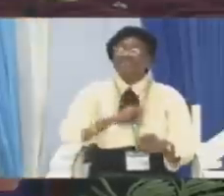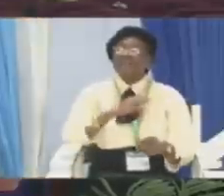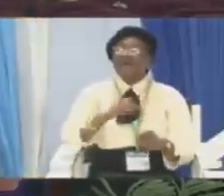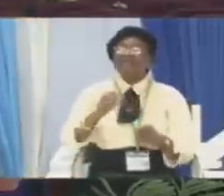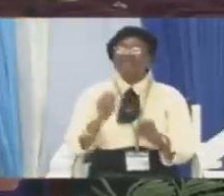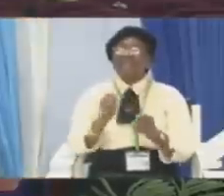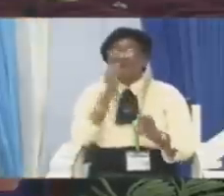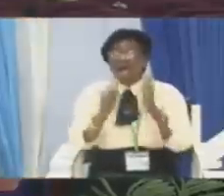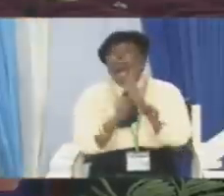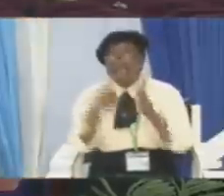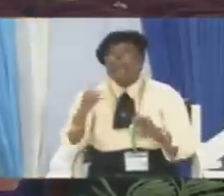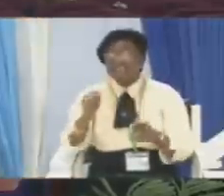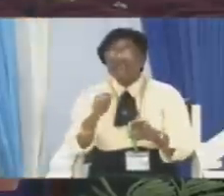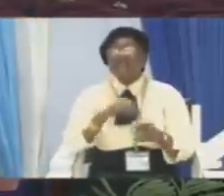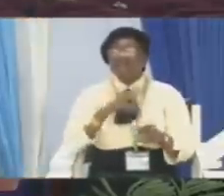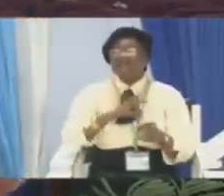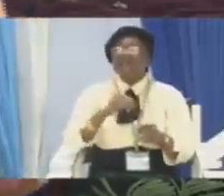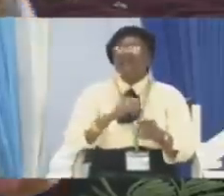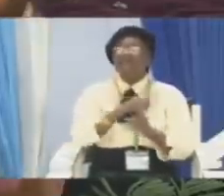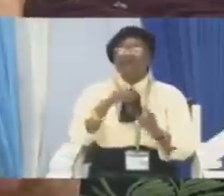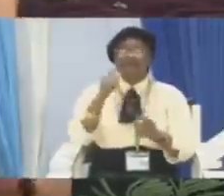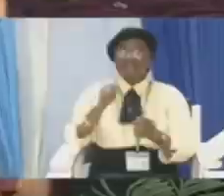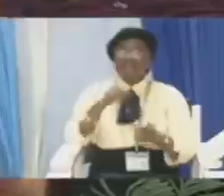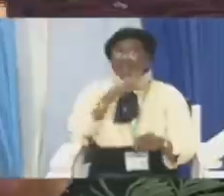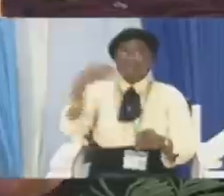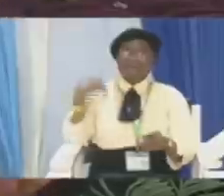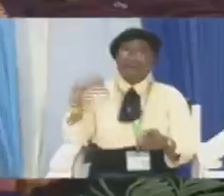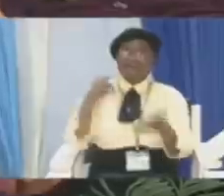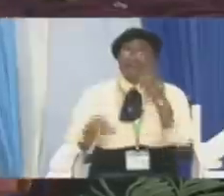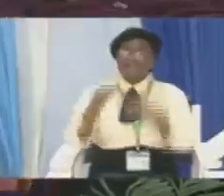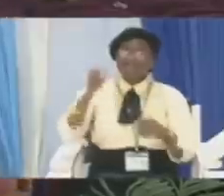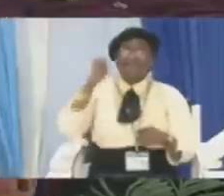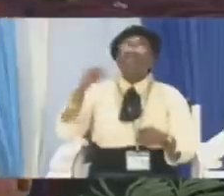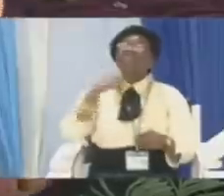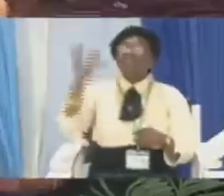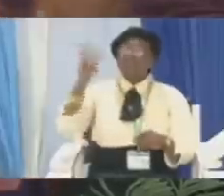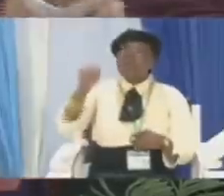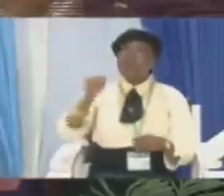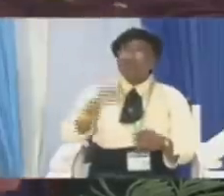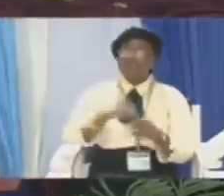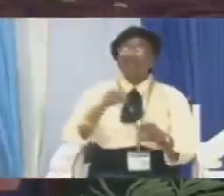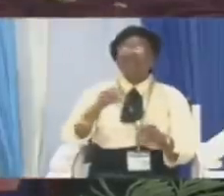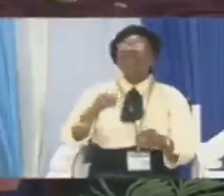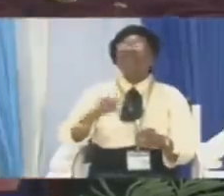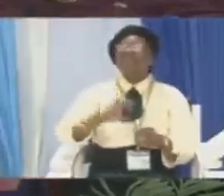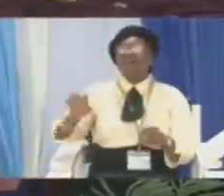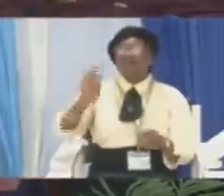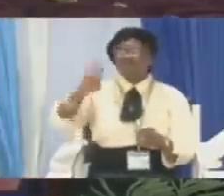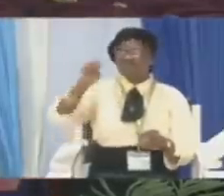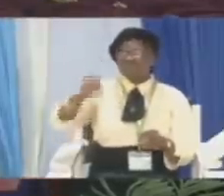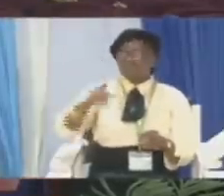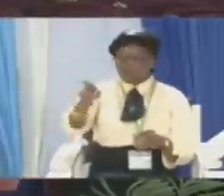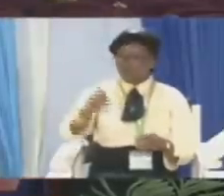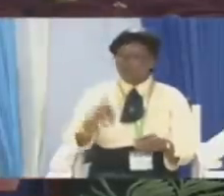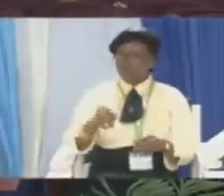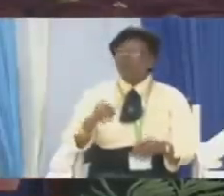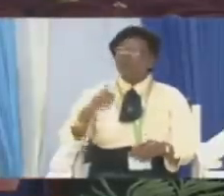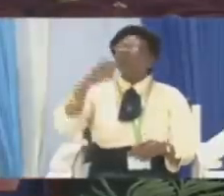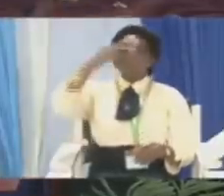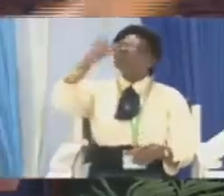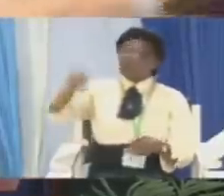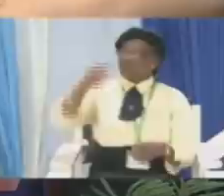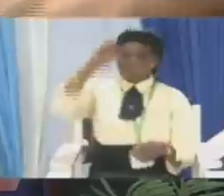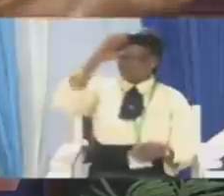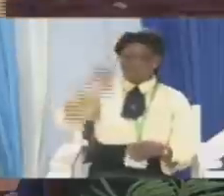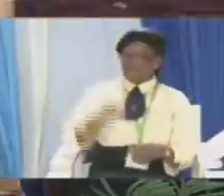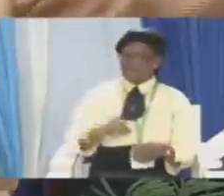talent. And when the master came, he told the master in verse 14, he said, "You are a hard man. You are a wicked man. How